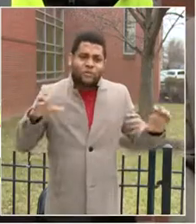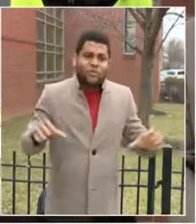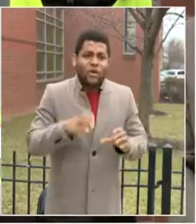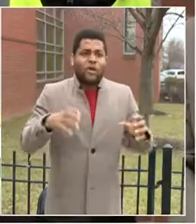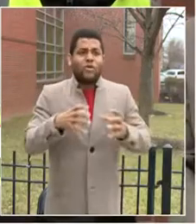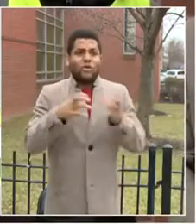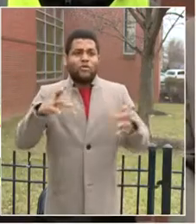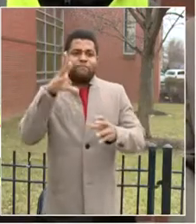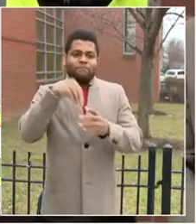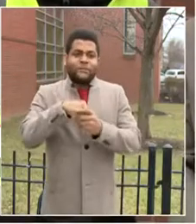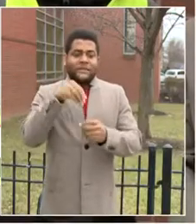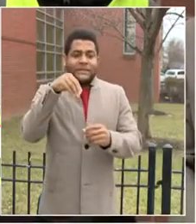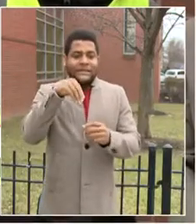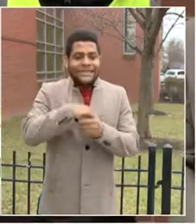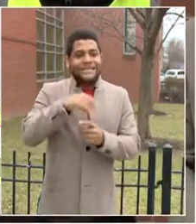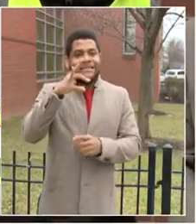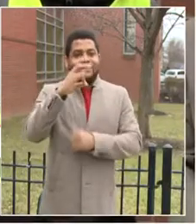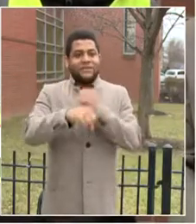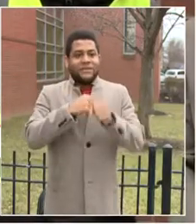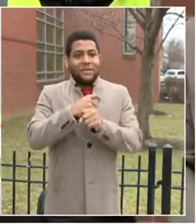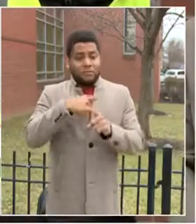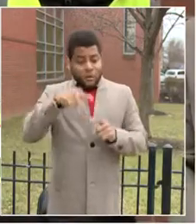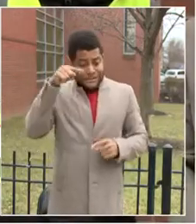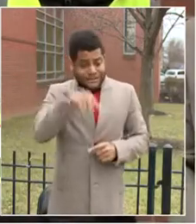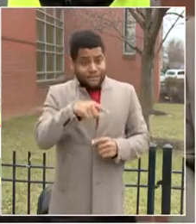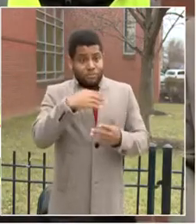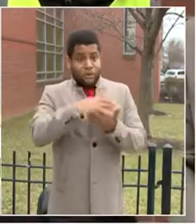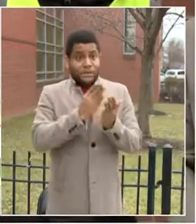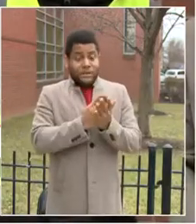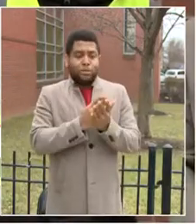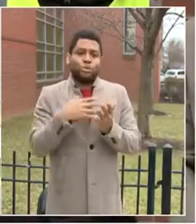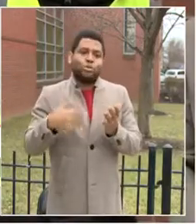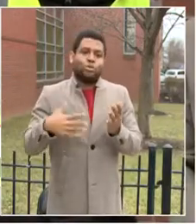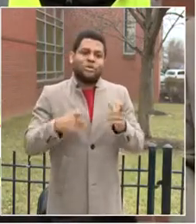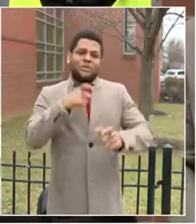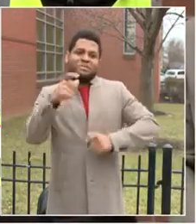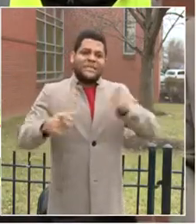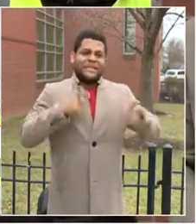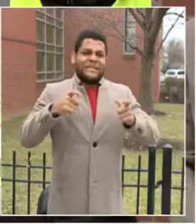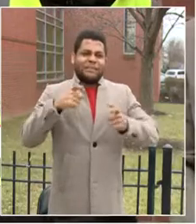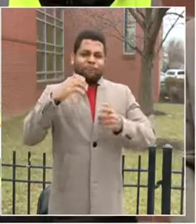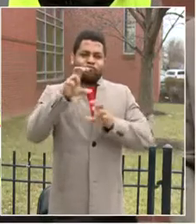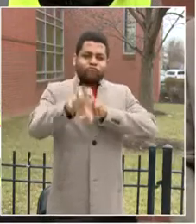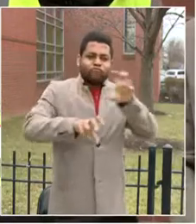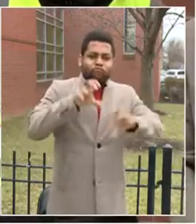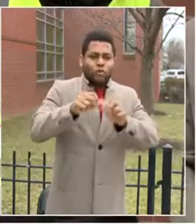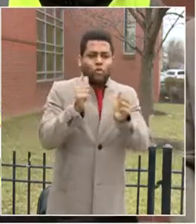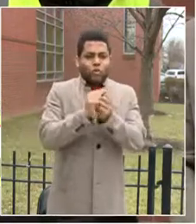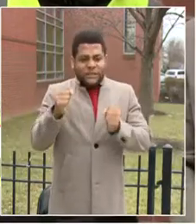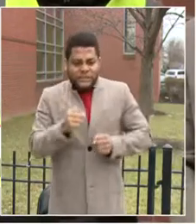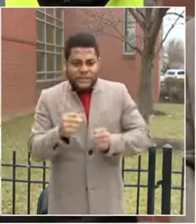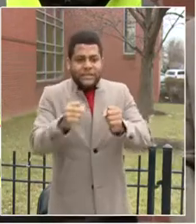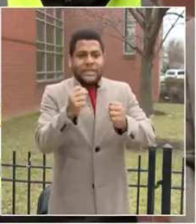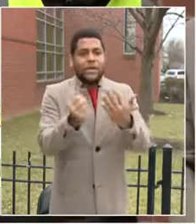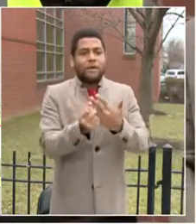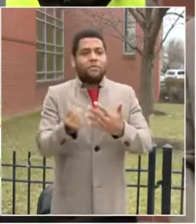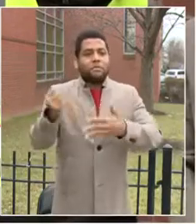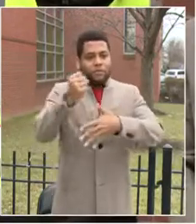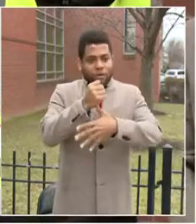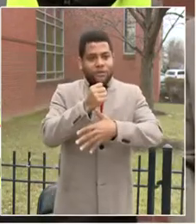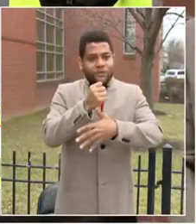budget is a big budget that invests in our strategic priorities. And it